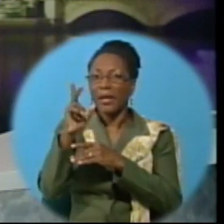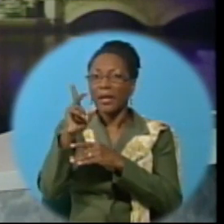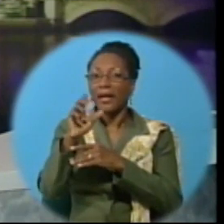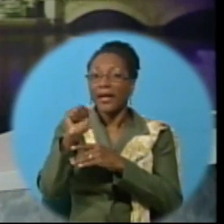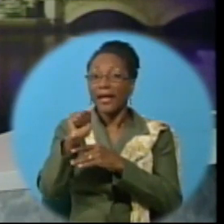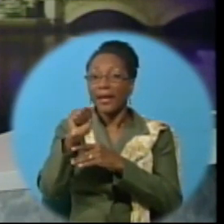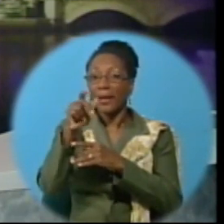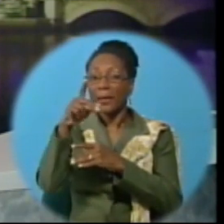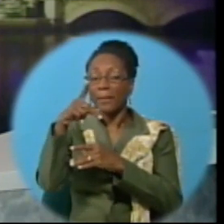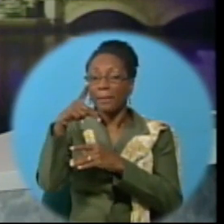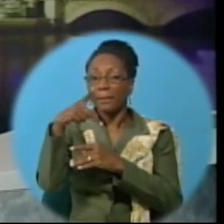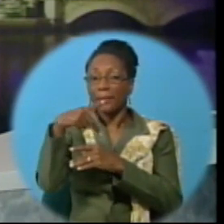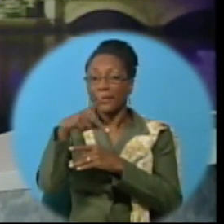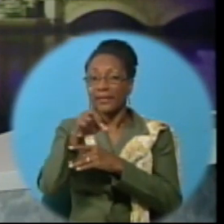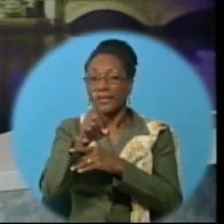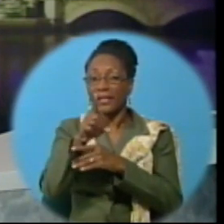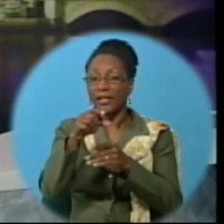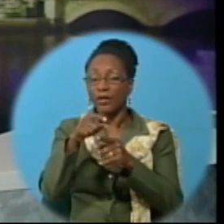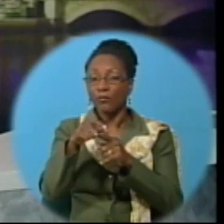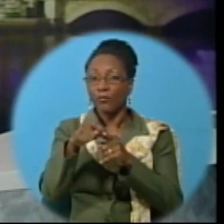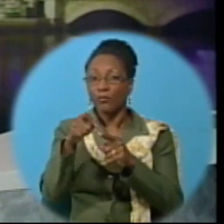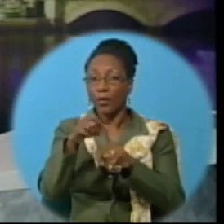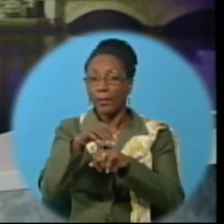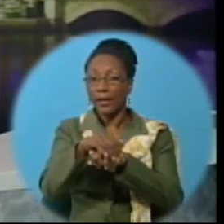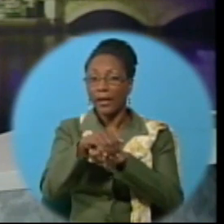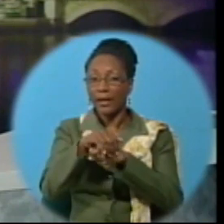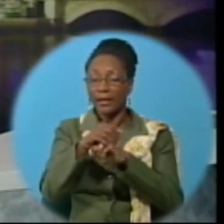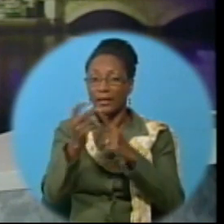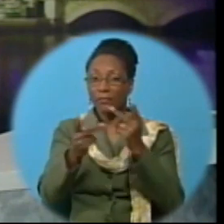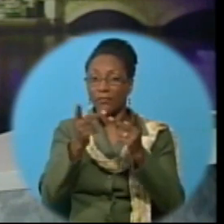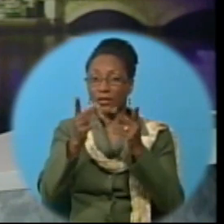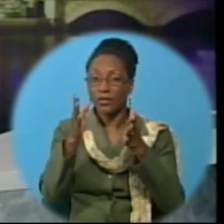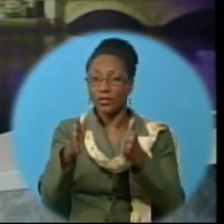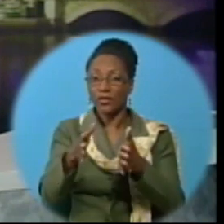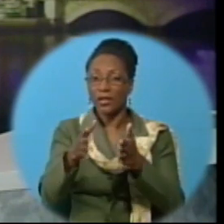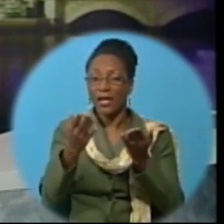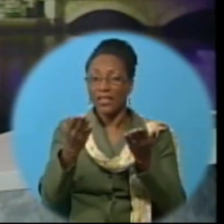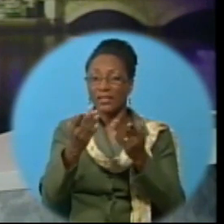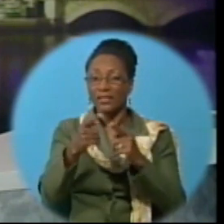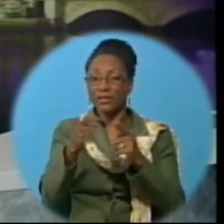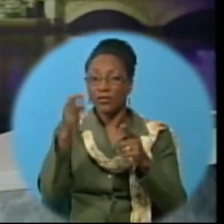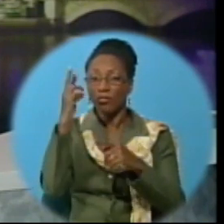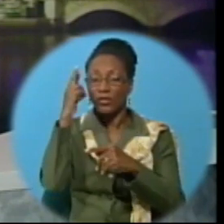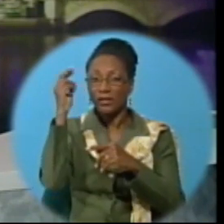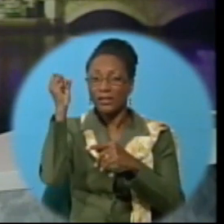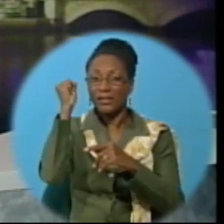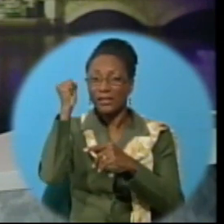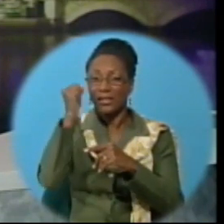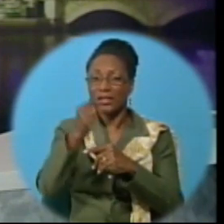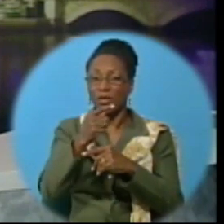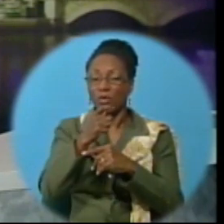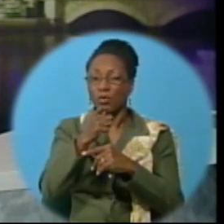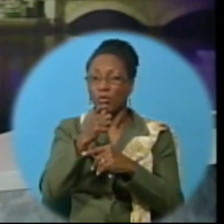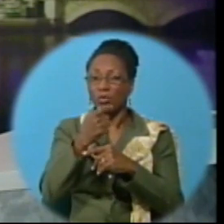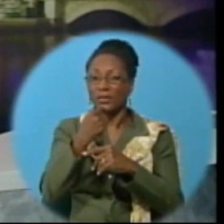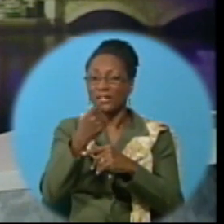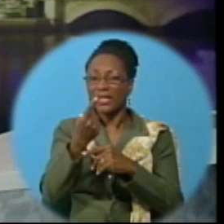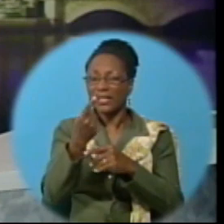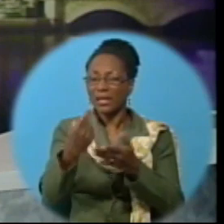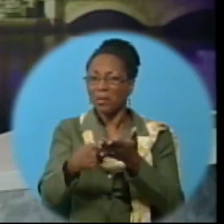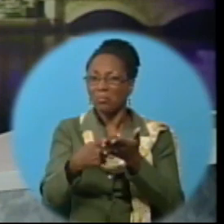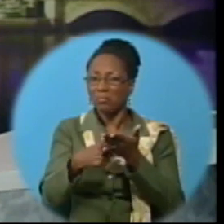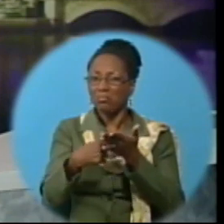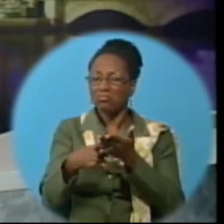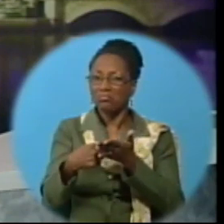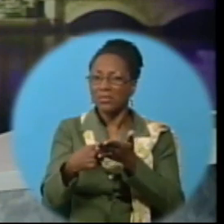from Britain. This is according to Minister of Tourism Richard Seeley, who gave an update on the planned rebate for the APD,